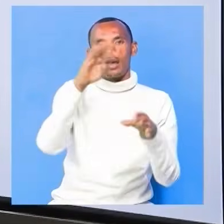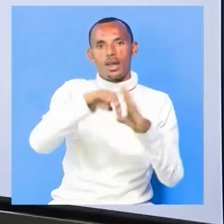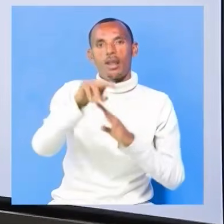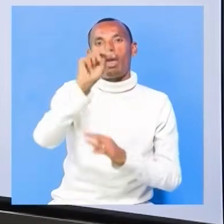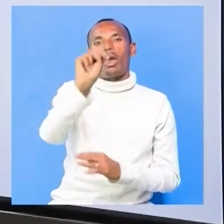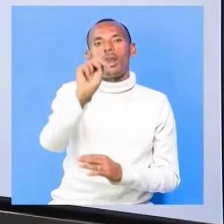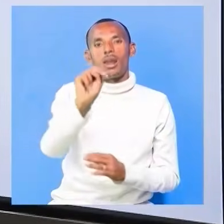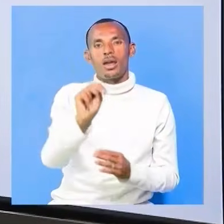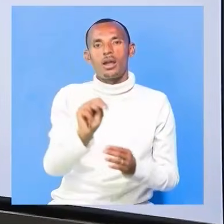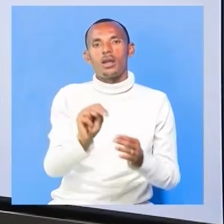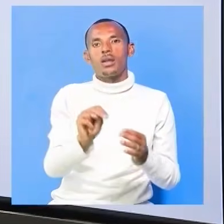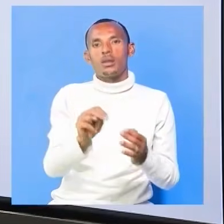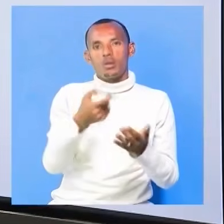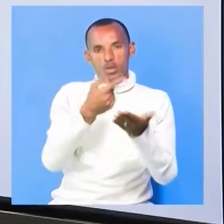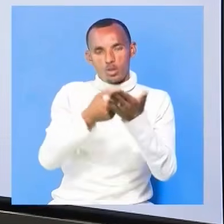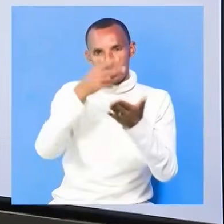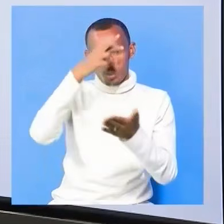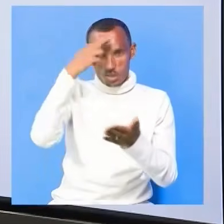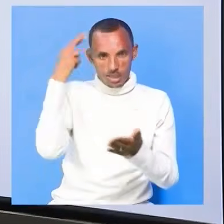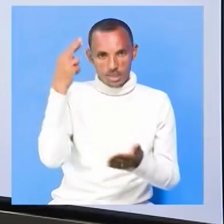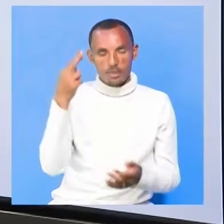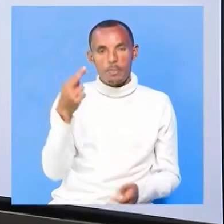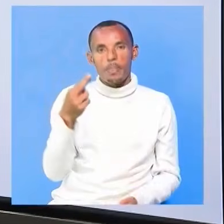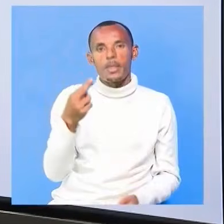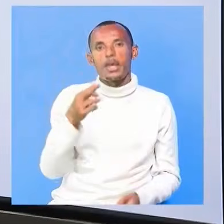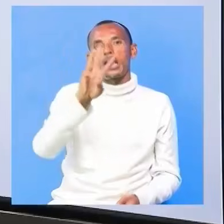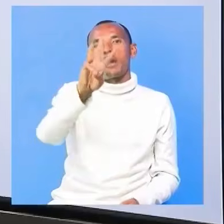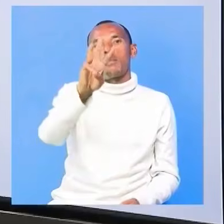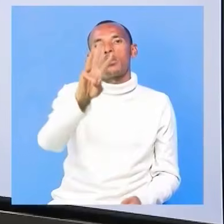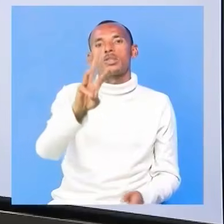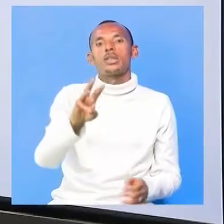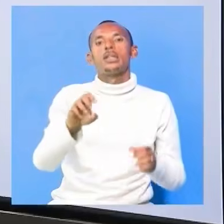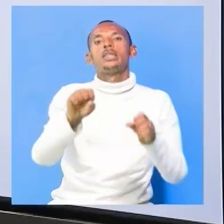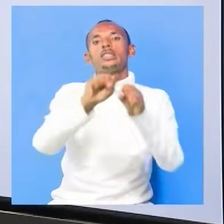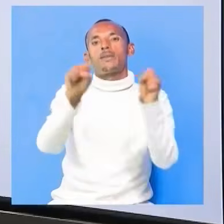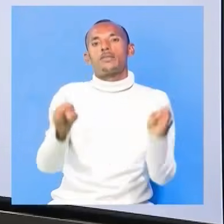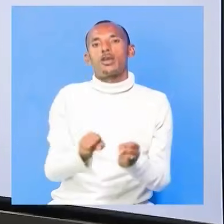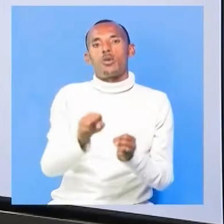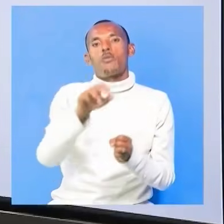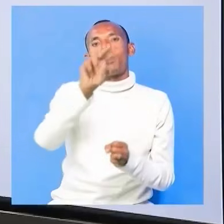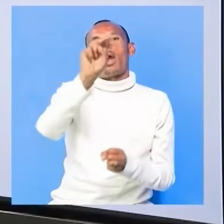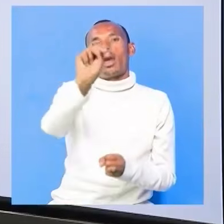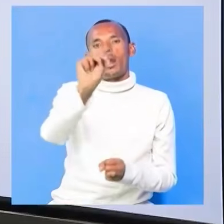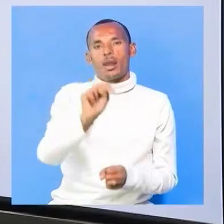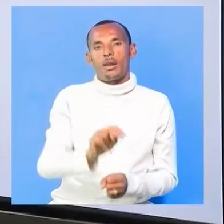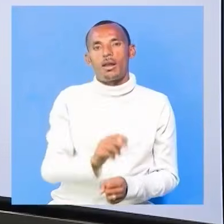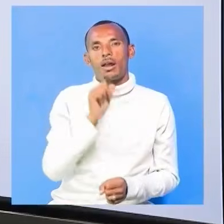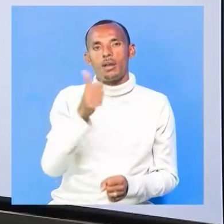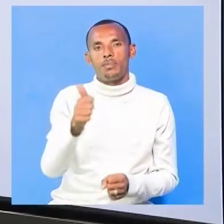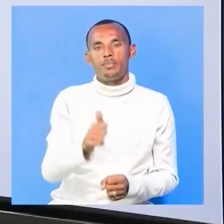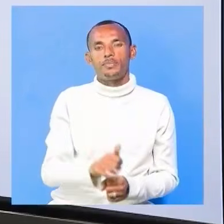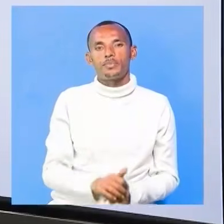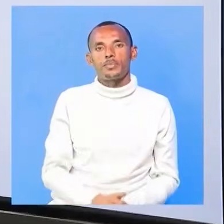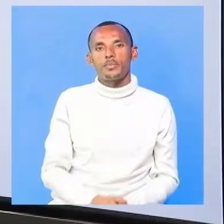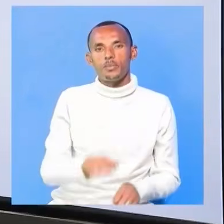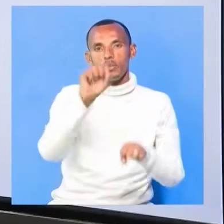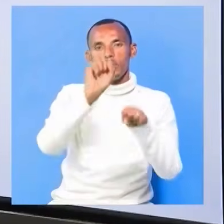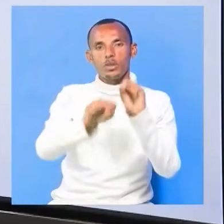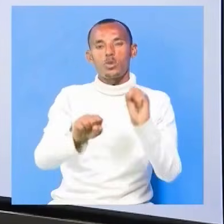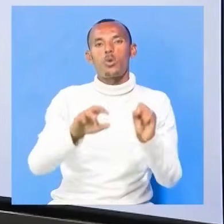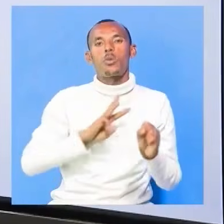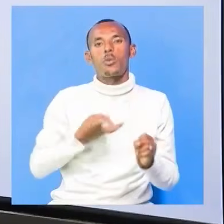N. Due to this, we cannot say W is the subset of N. Okay, good.